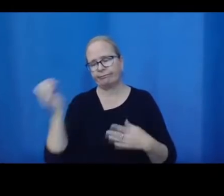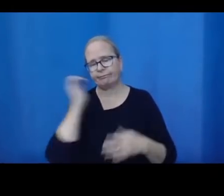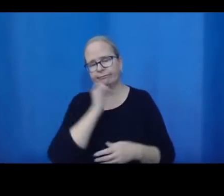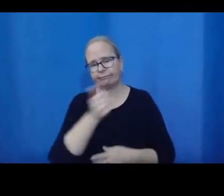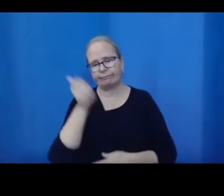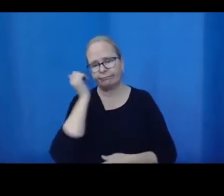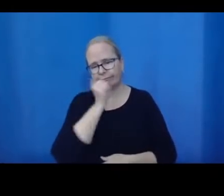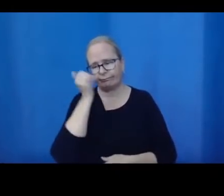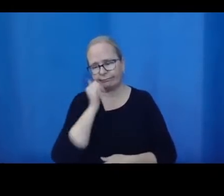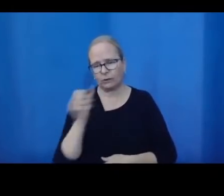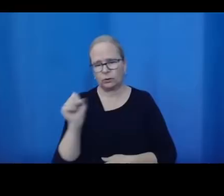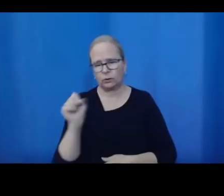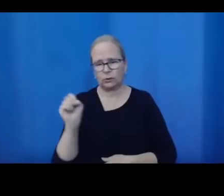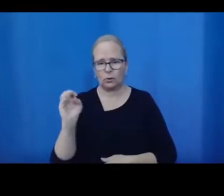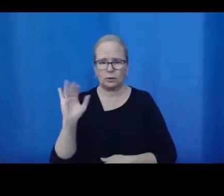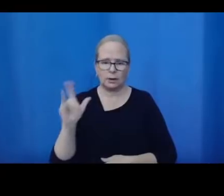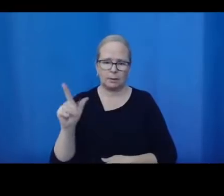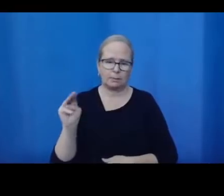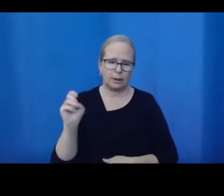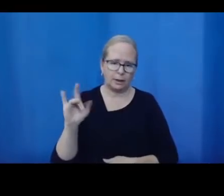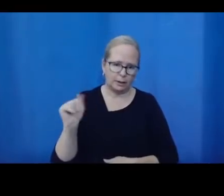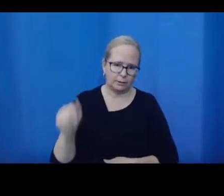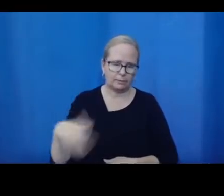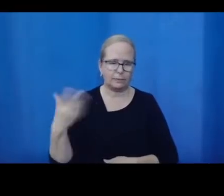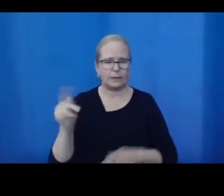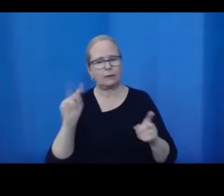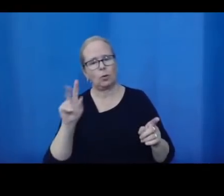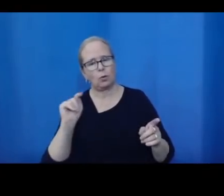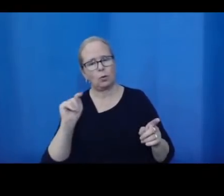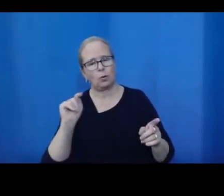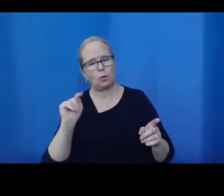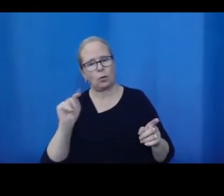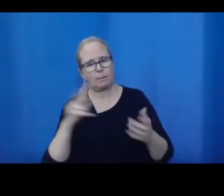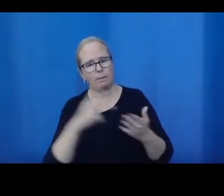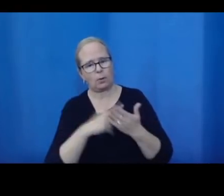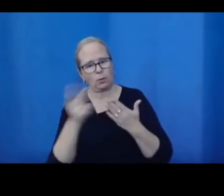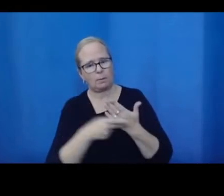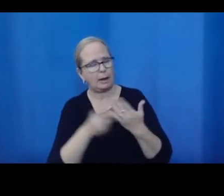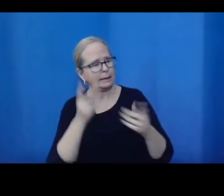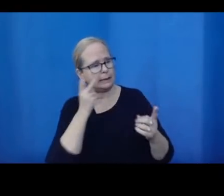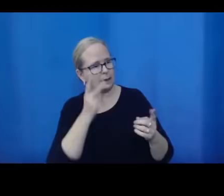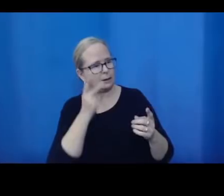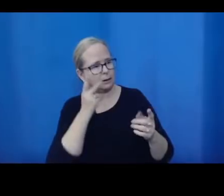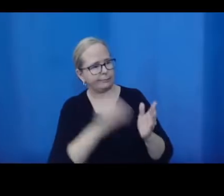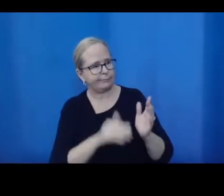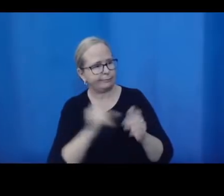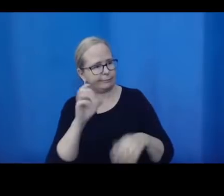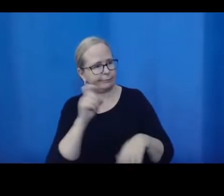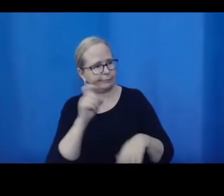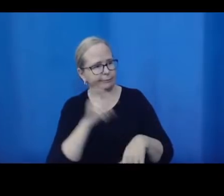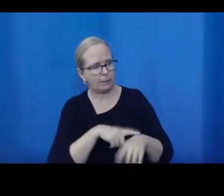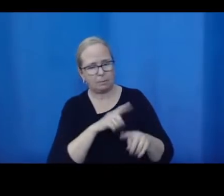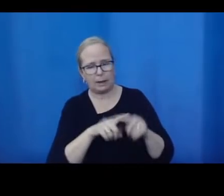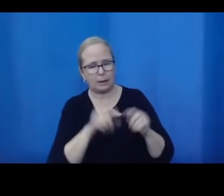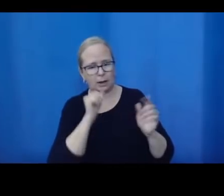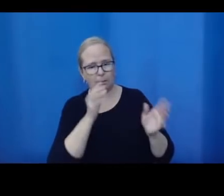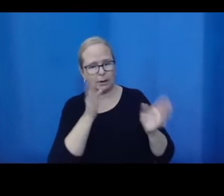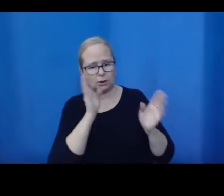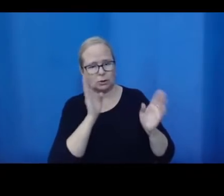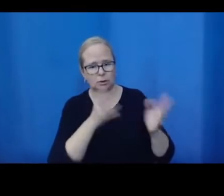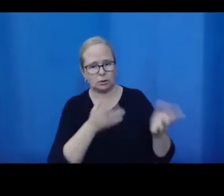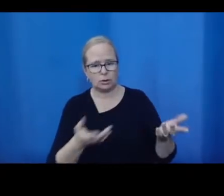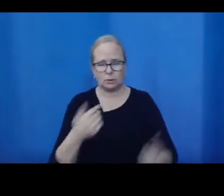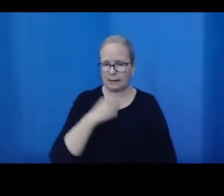attention. My sleep disintegrates. And I'm a person who experiences very physical signs of anxiety.